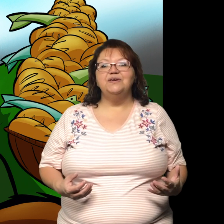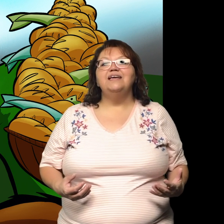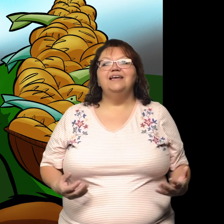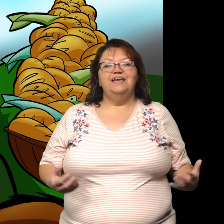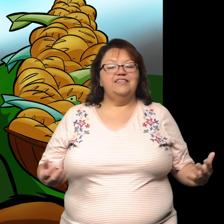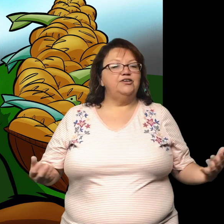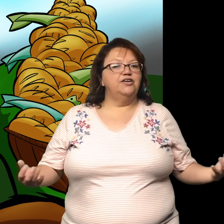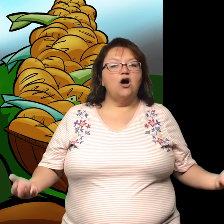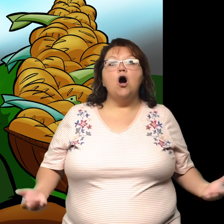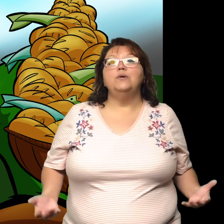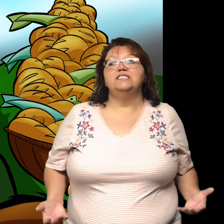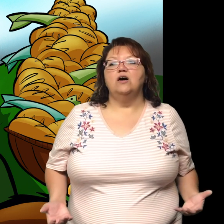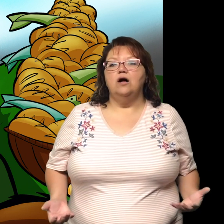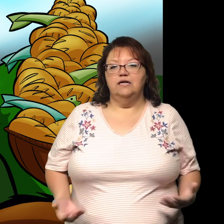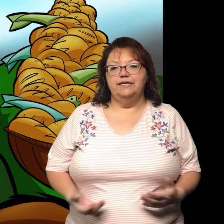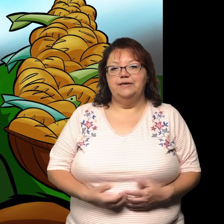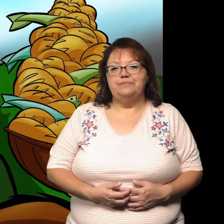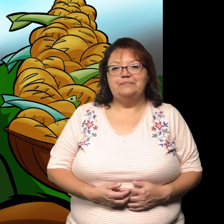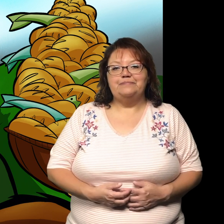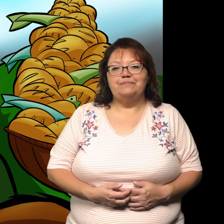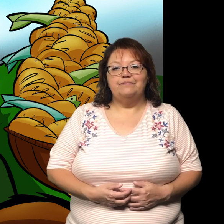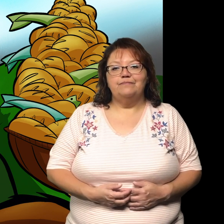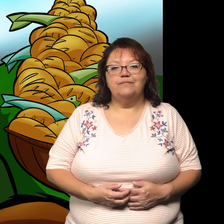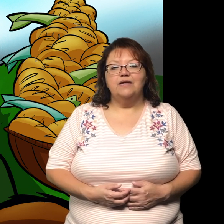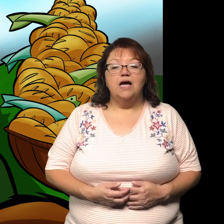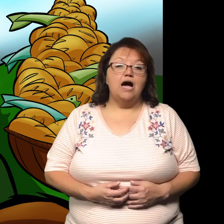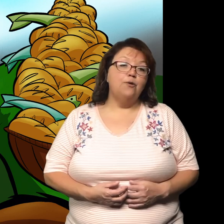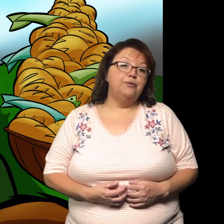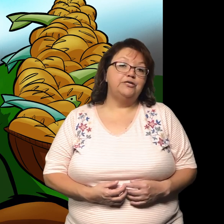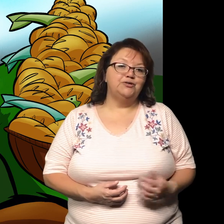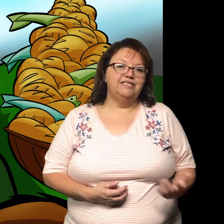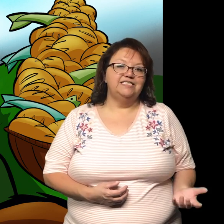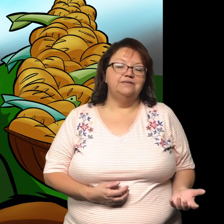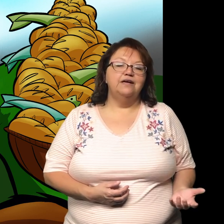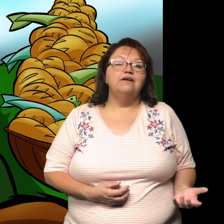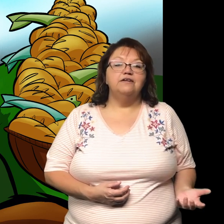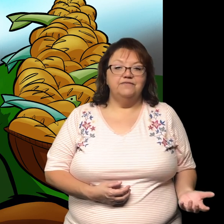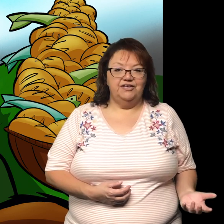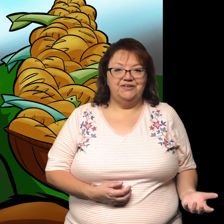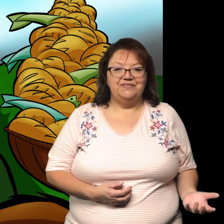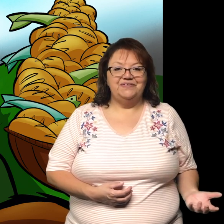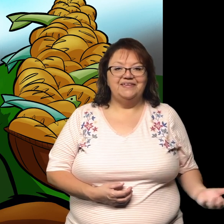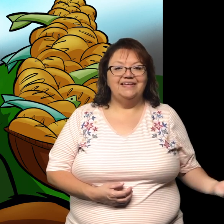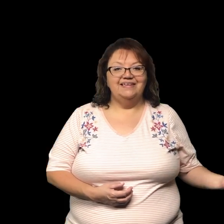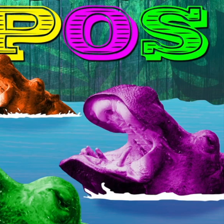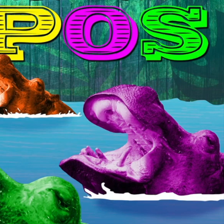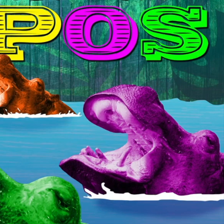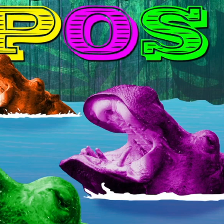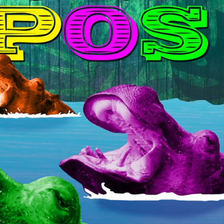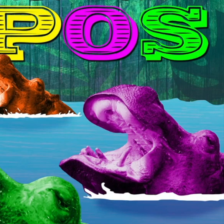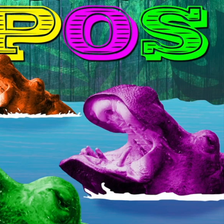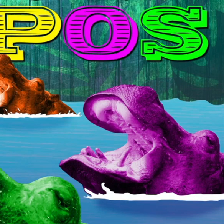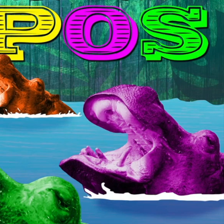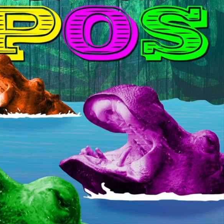know that you can always call on him. I hope you enjoyed this video.